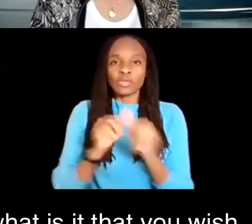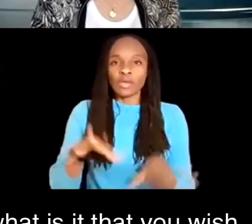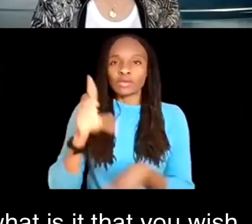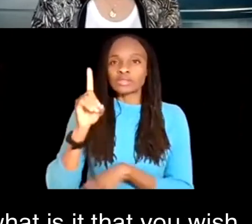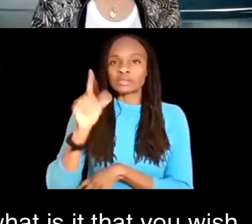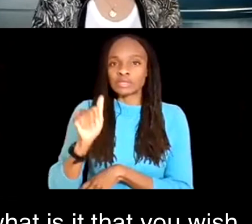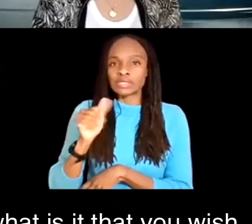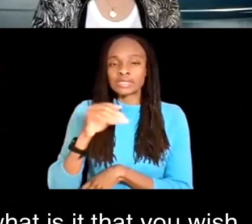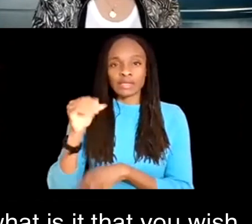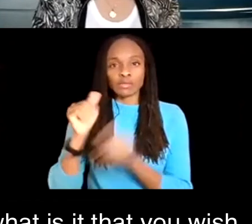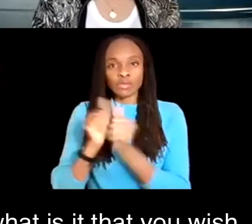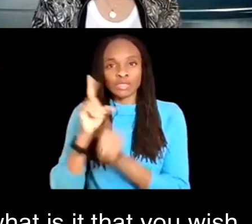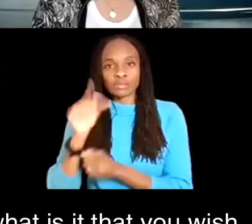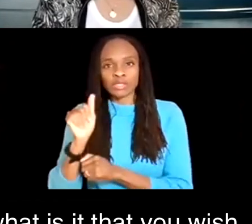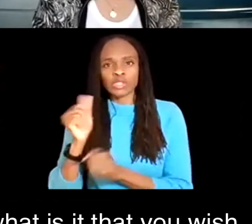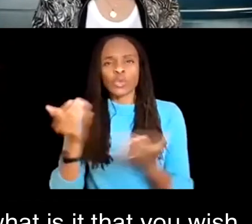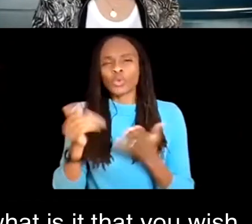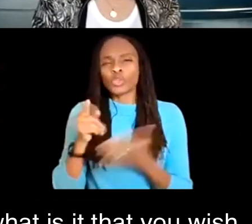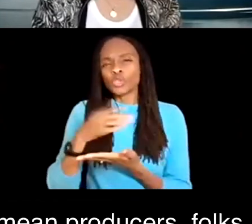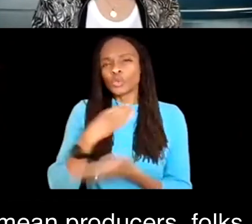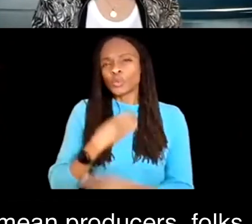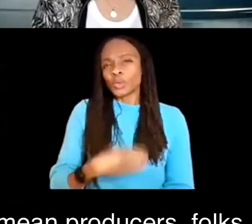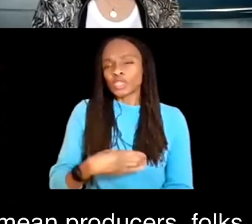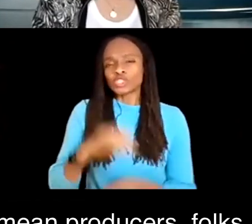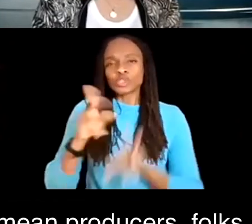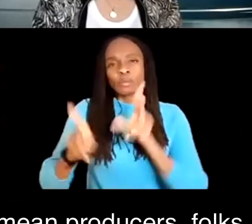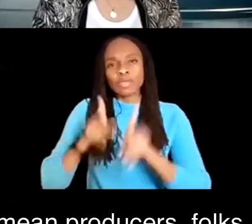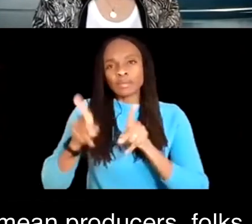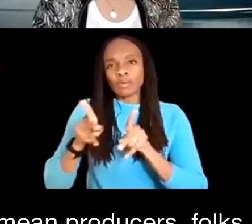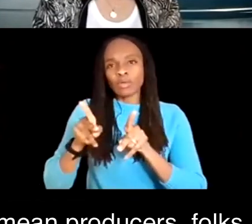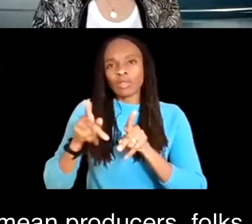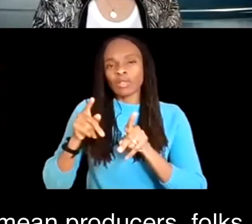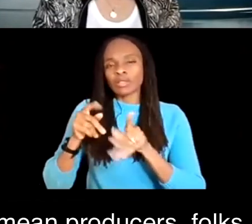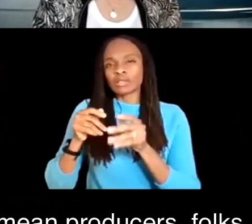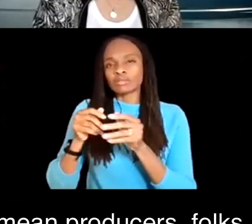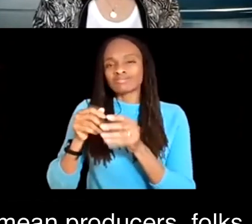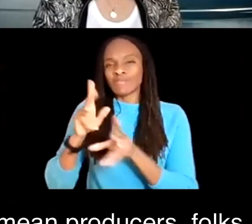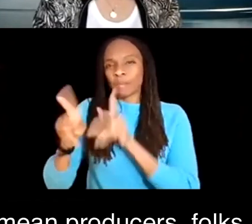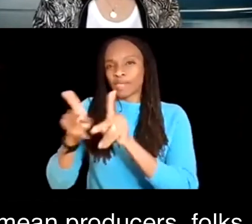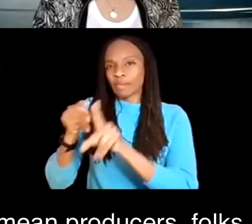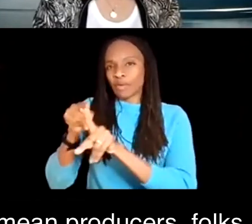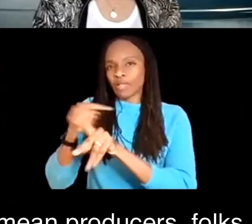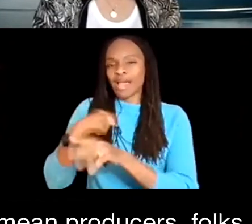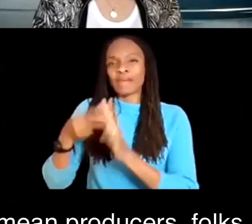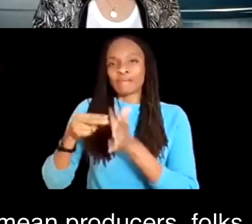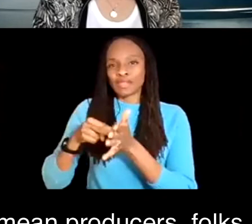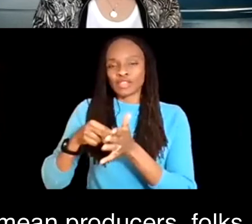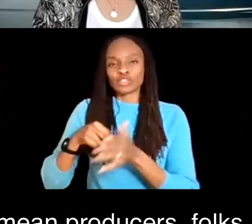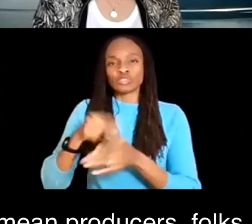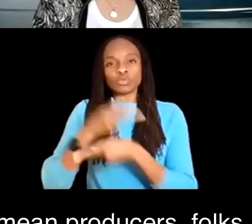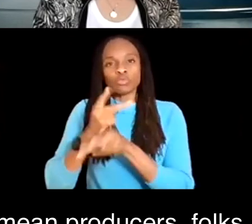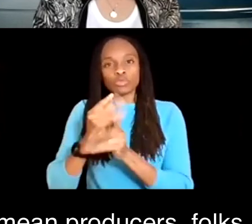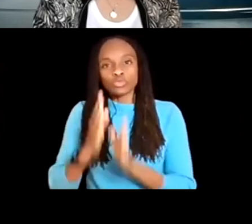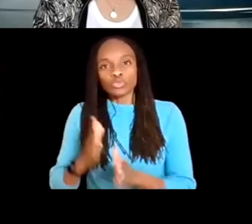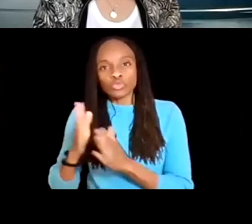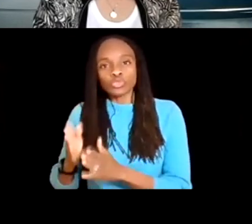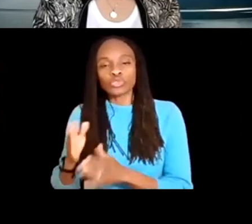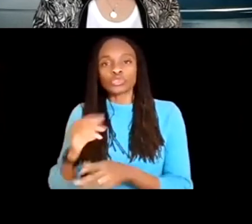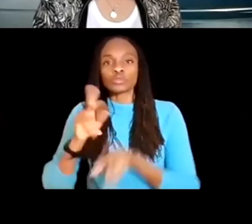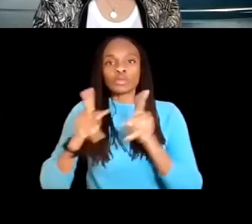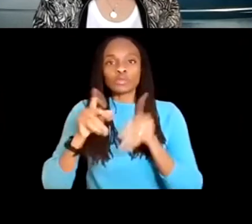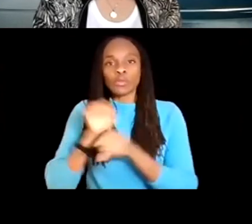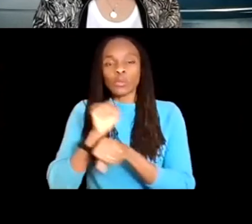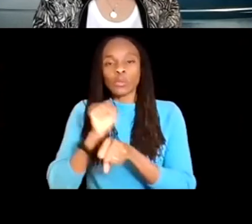wish people, and by people I mean producers, folks working at studios,